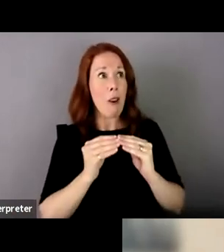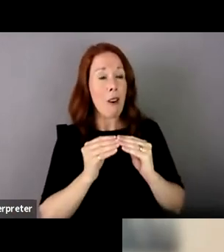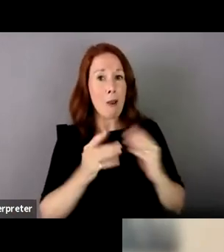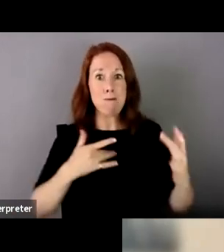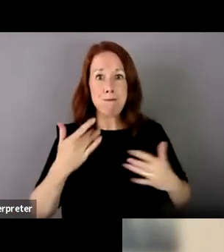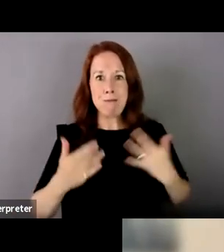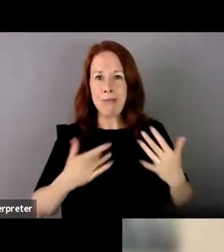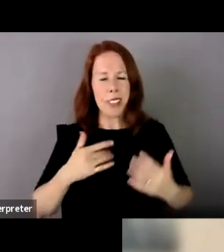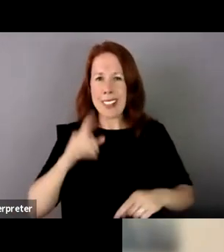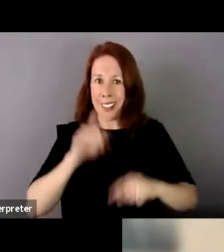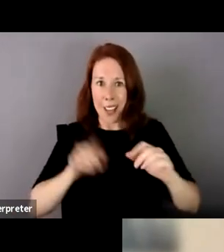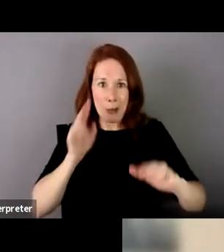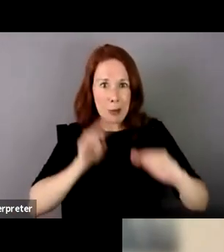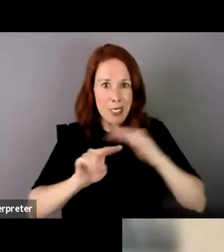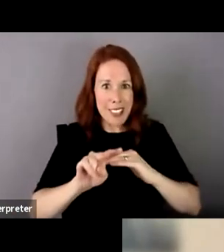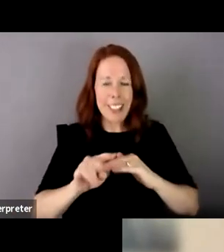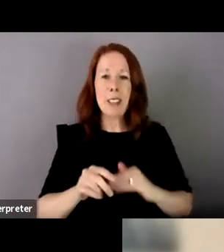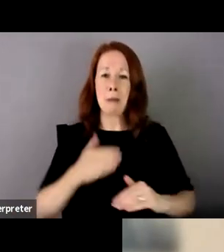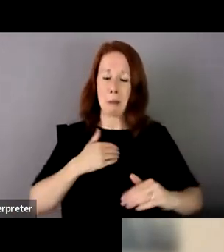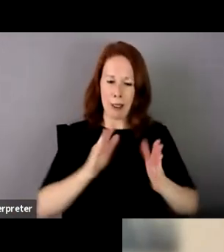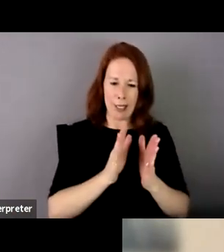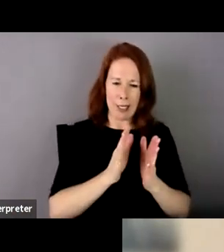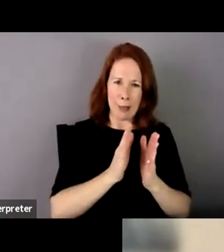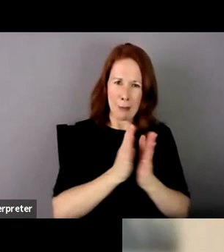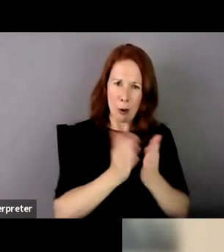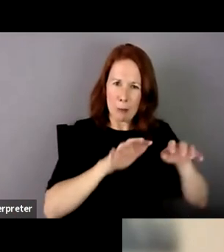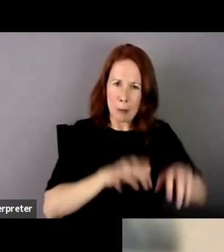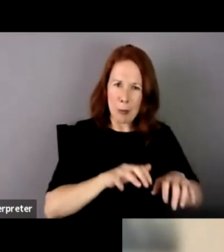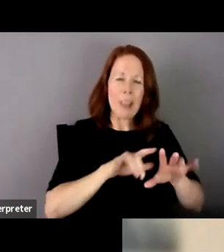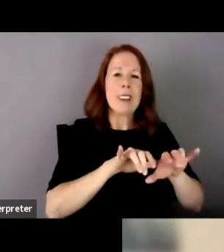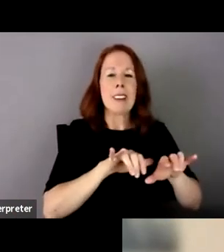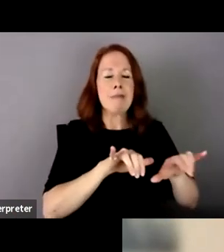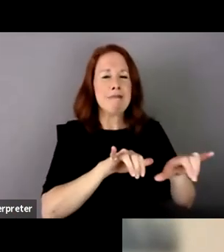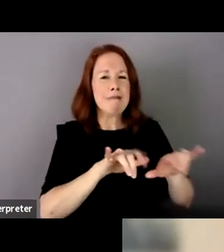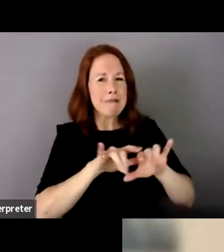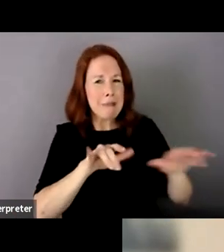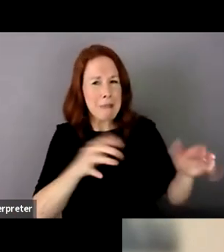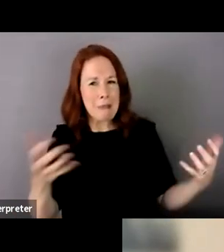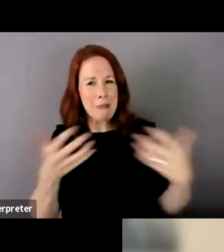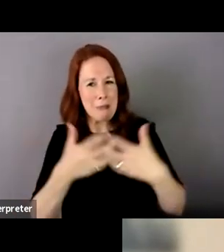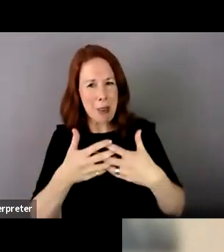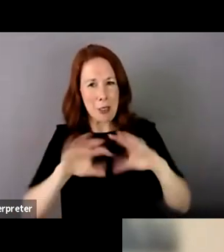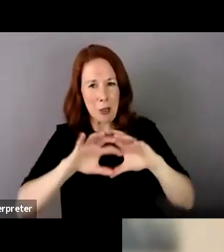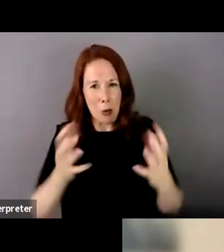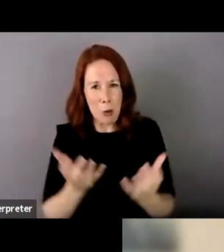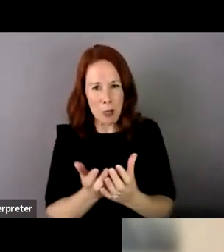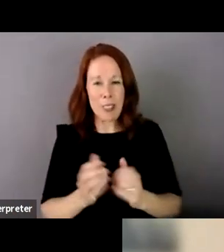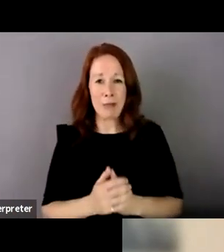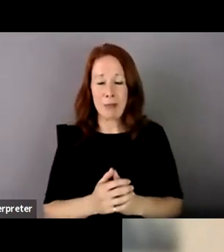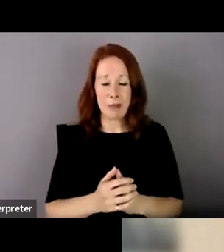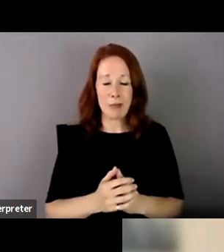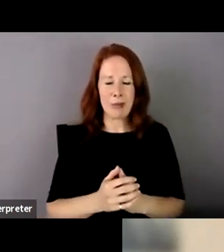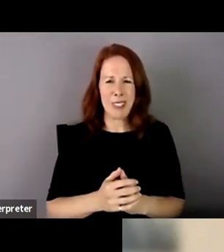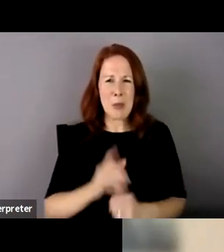predictable. So we have seen that kind of very narrow idea of what the world looks like. It doesn't reflect reality. And of